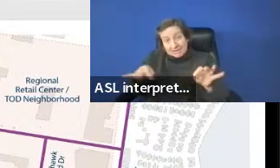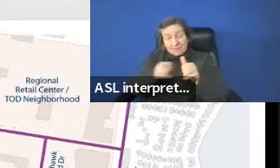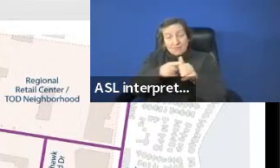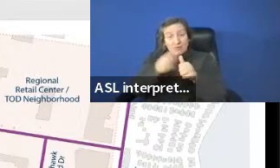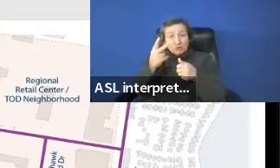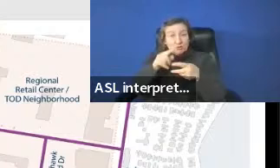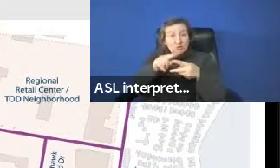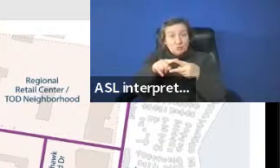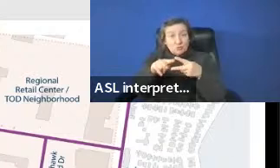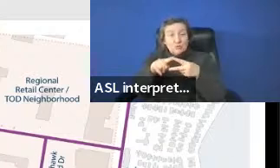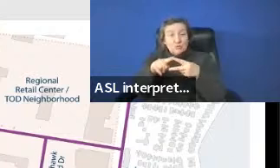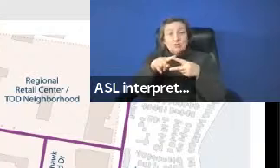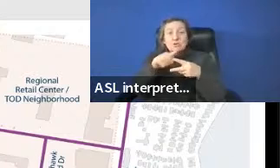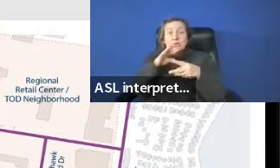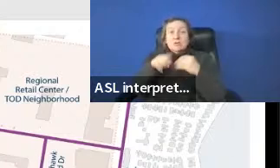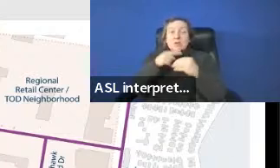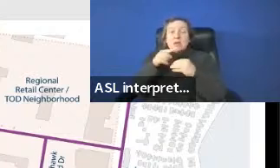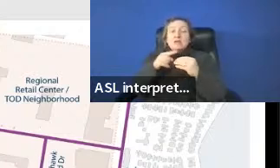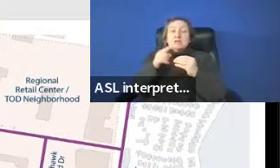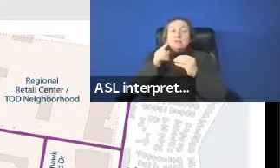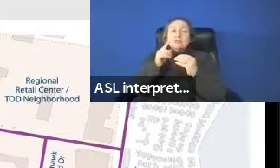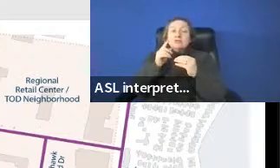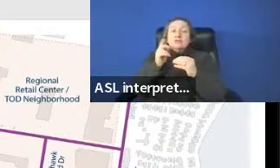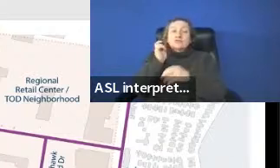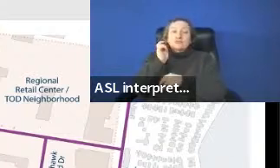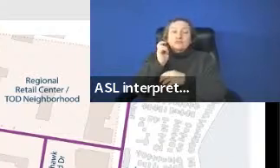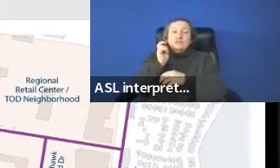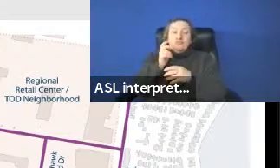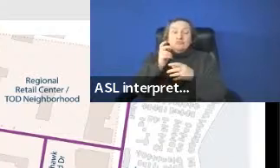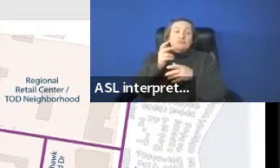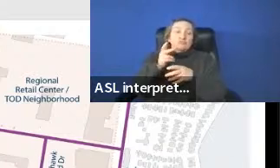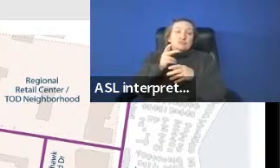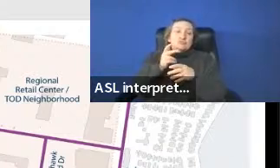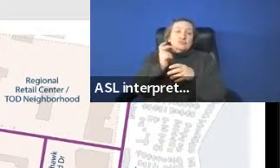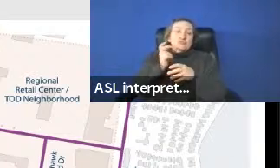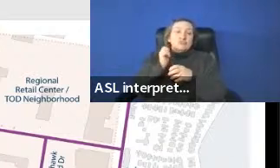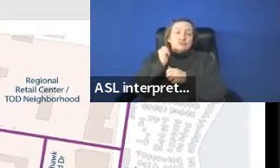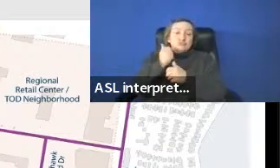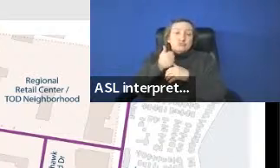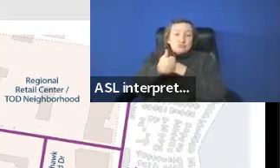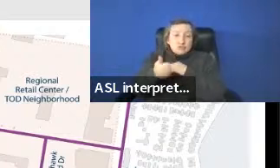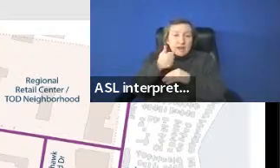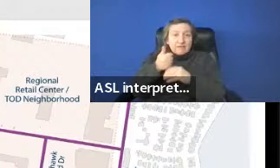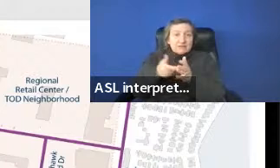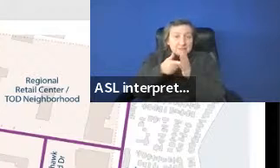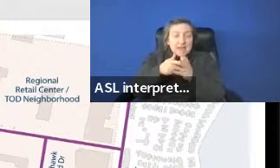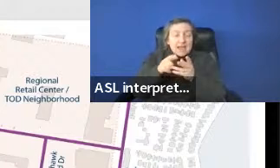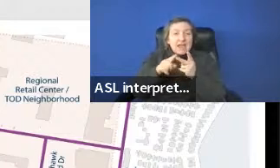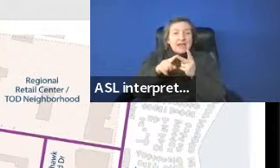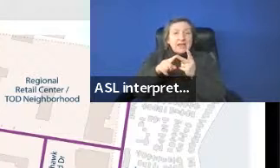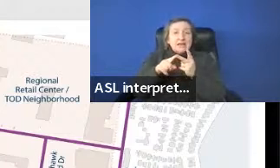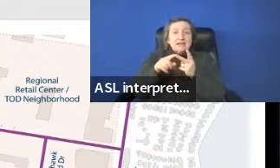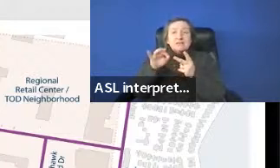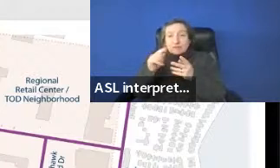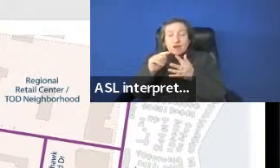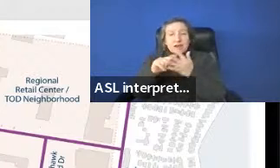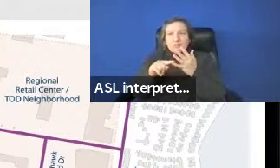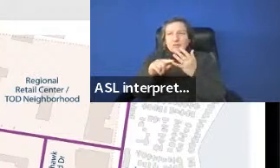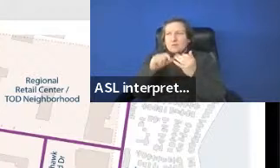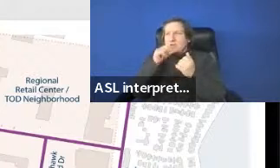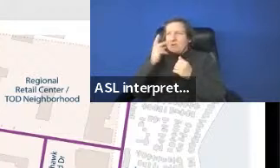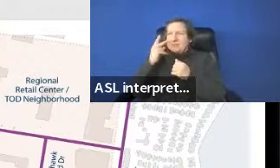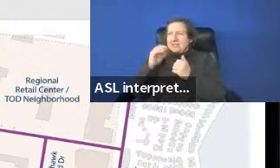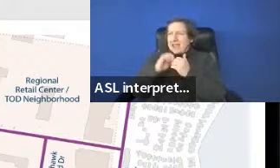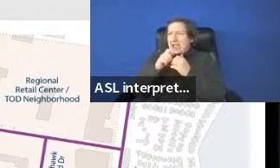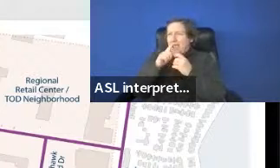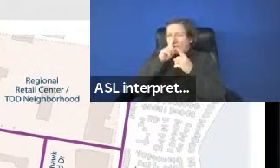address travel demand and congestion and impaired freight movement. And we don't see how any of this complexity and these